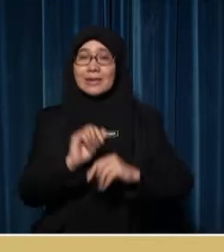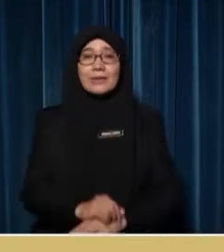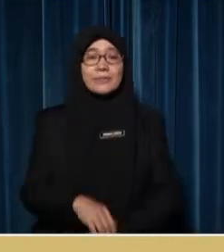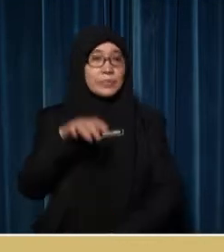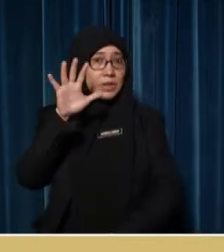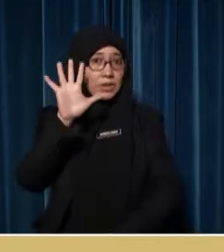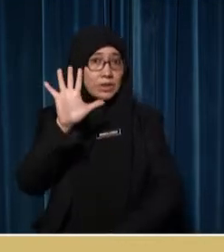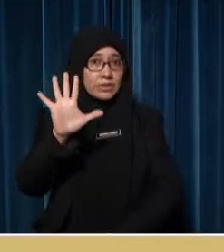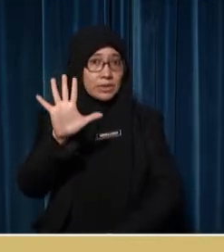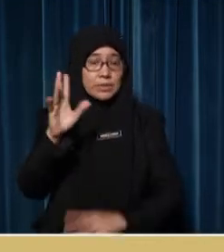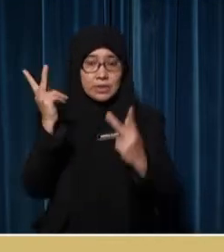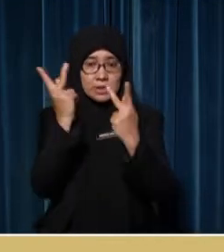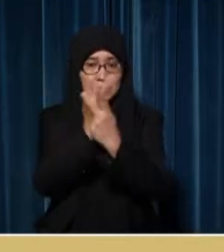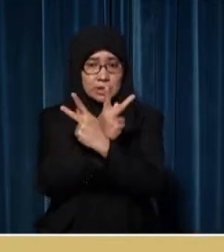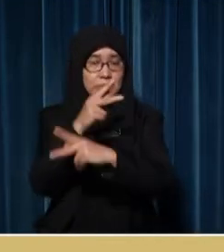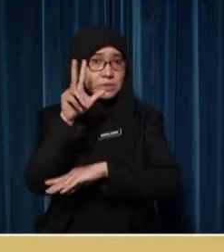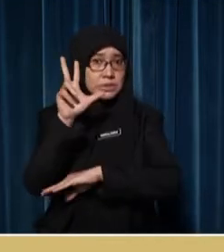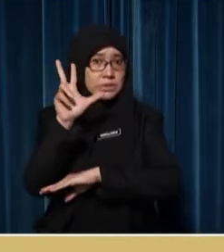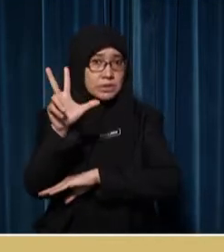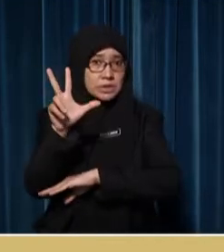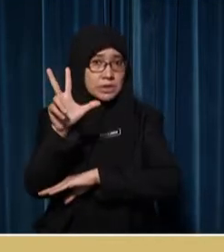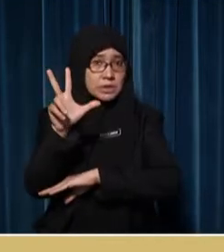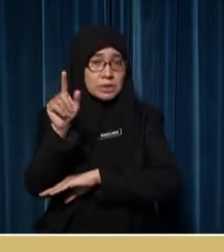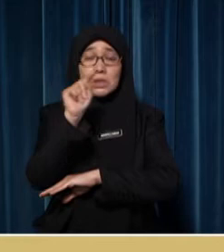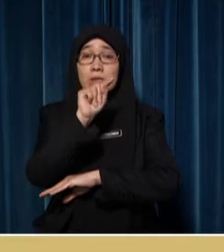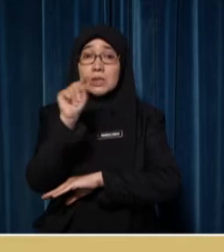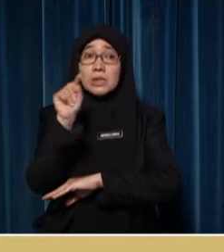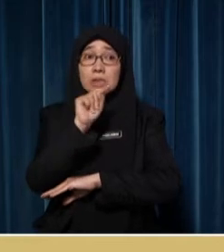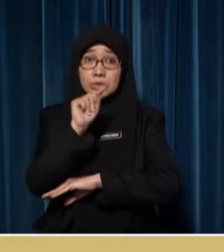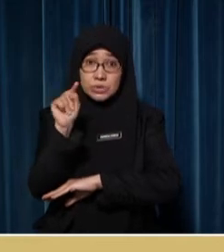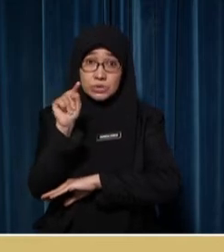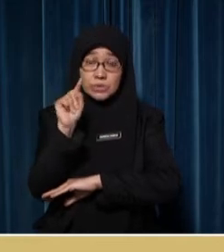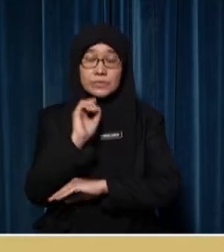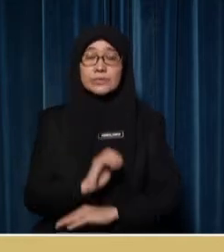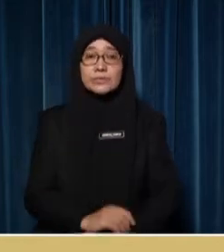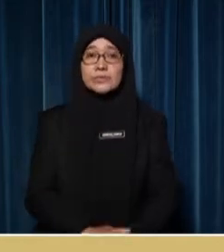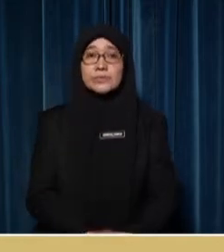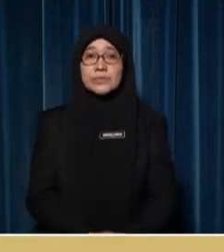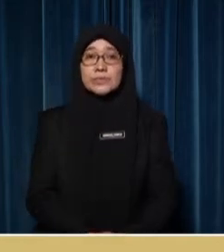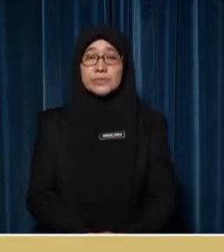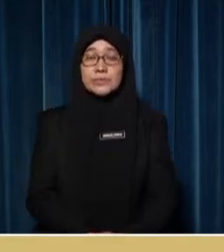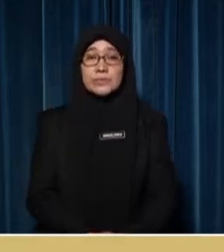5 times 3 is equal to